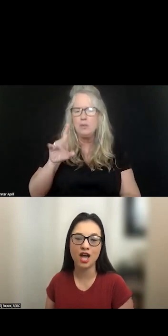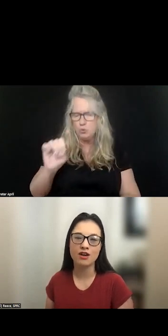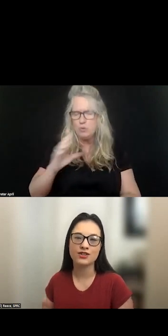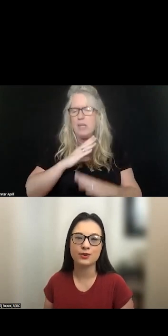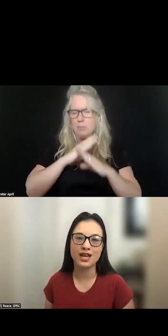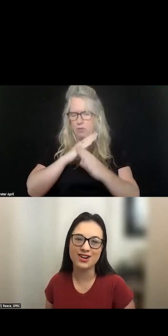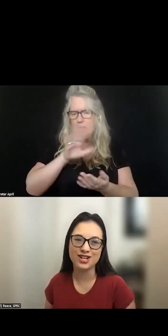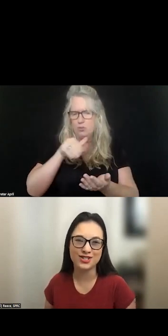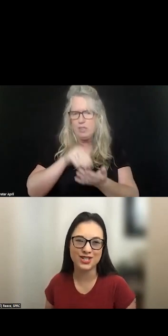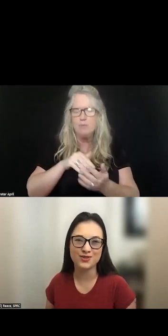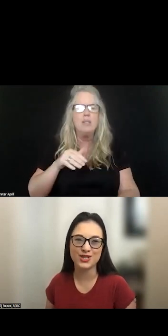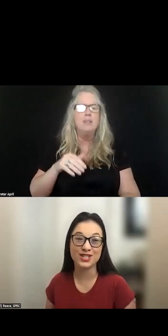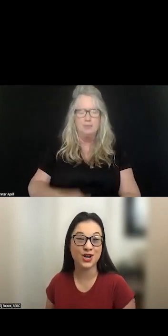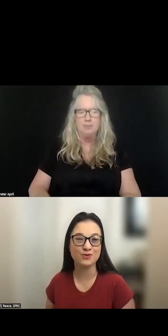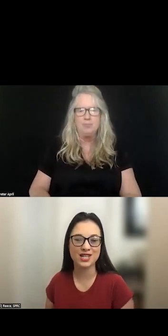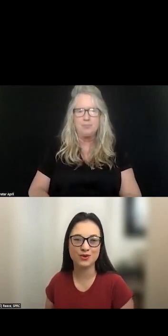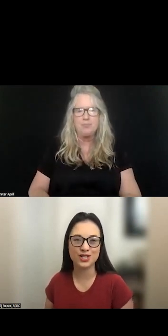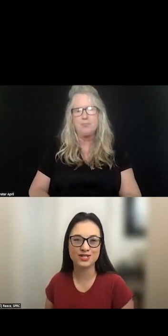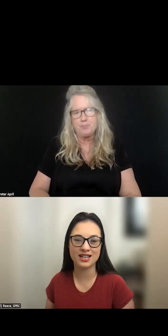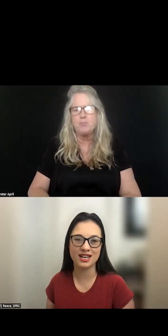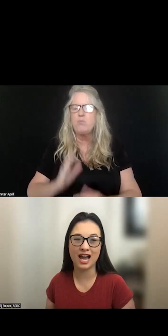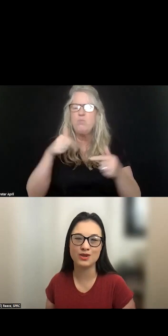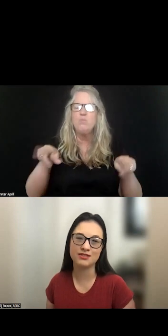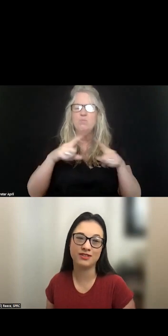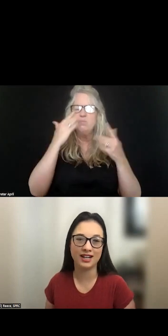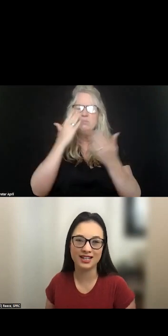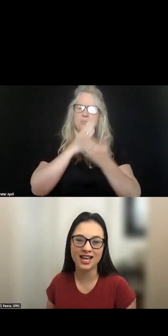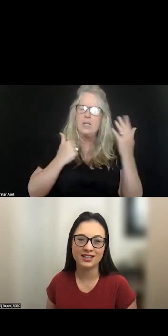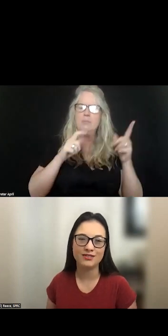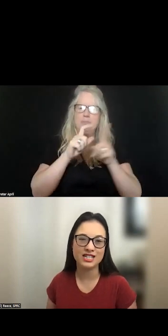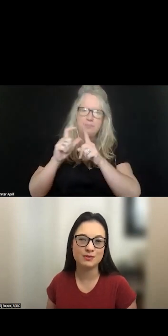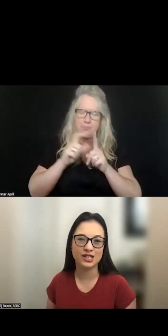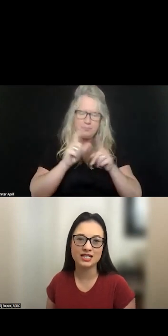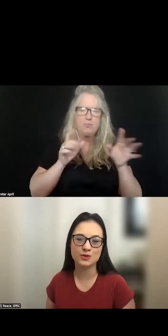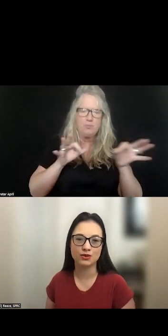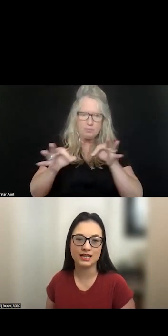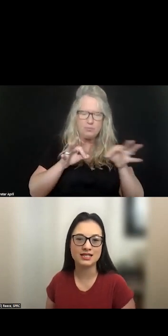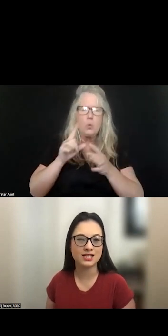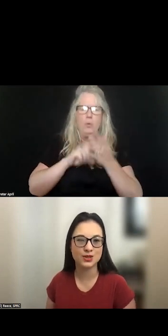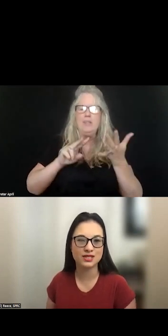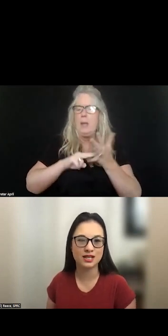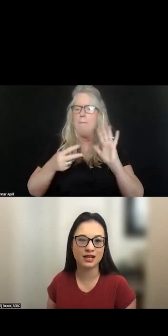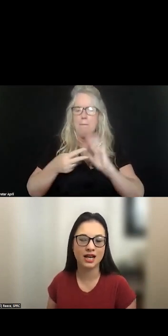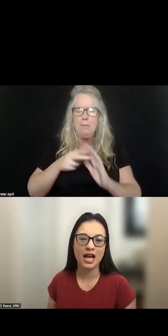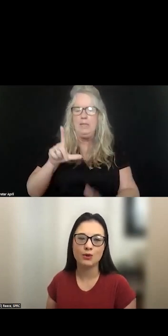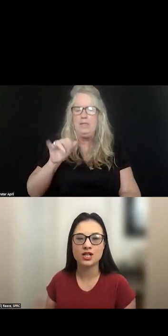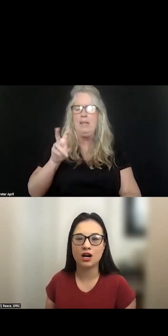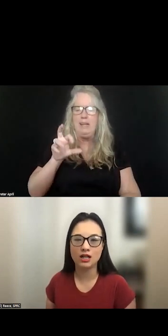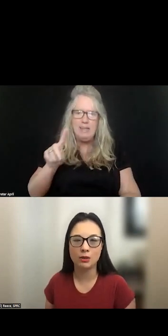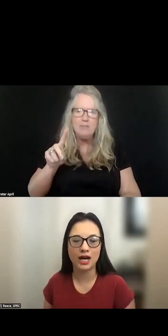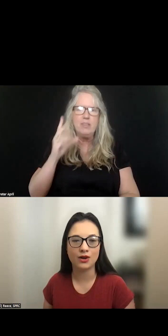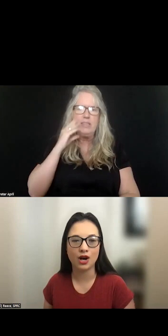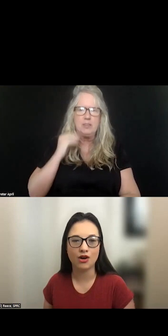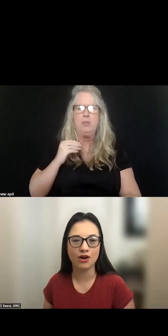Center. First, I want to introduce you to the terms that we're using and how we define lived experience when it relates to suicide. I want to